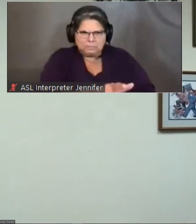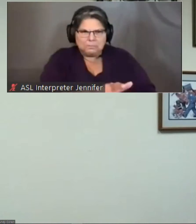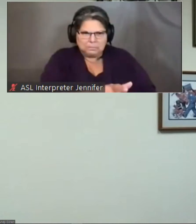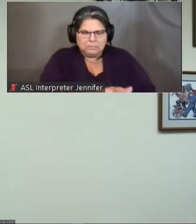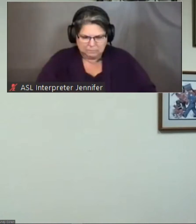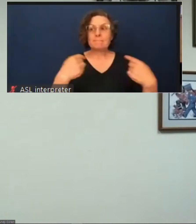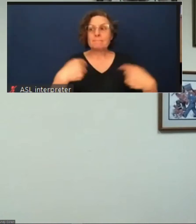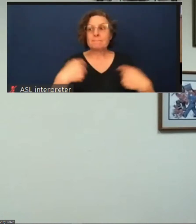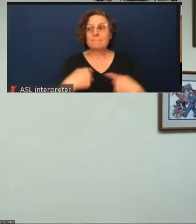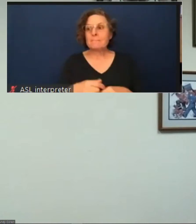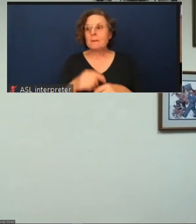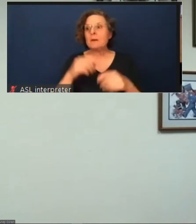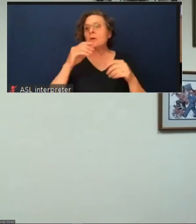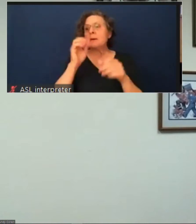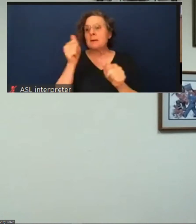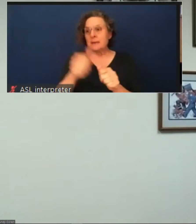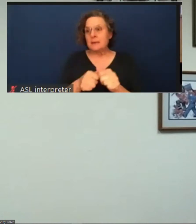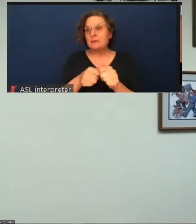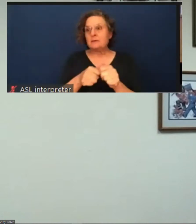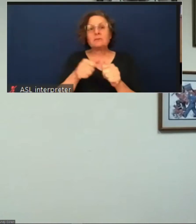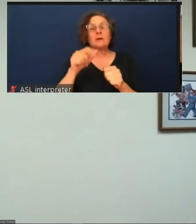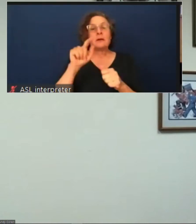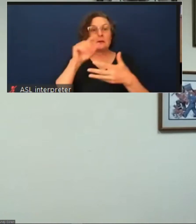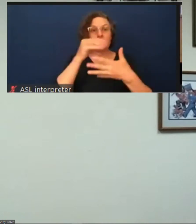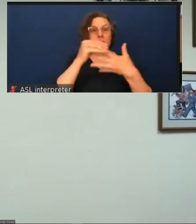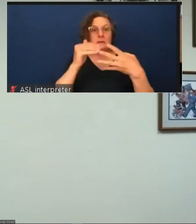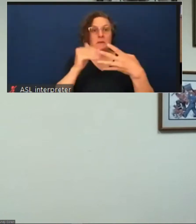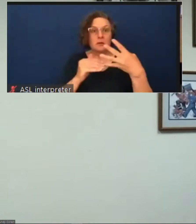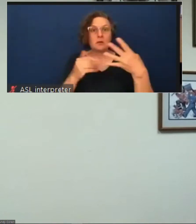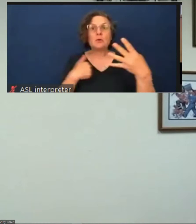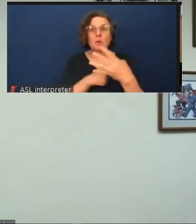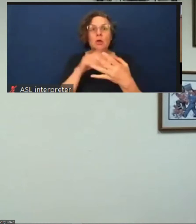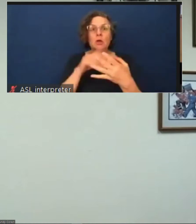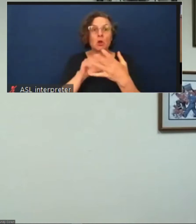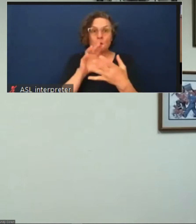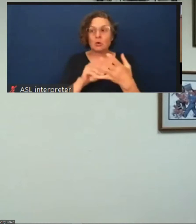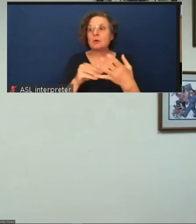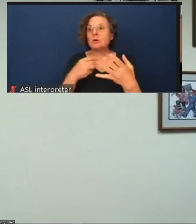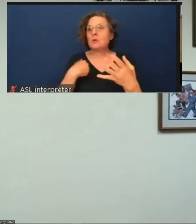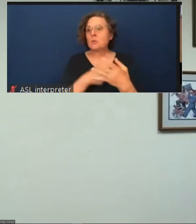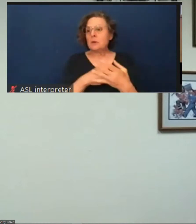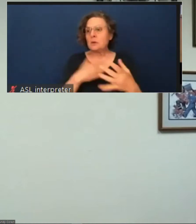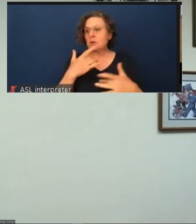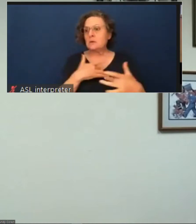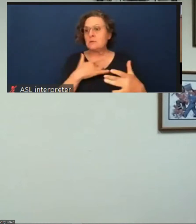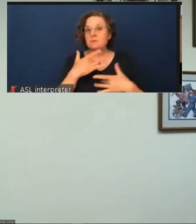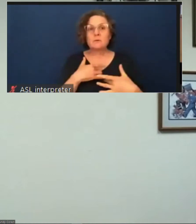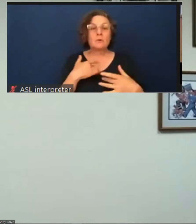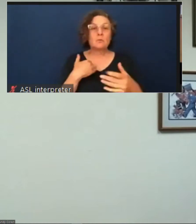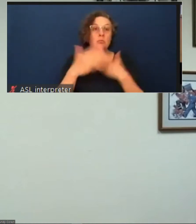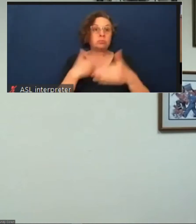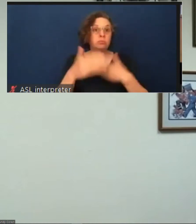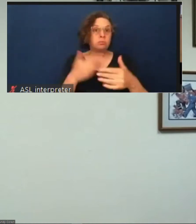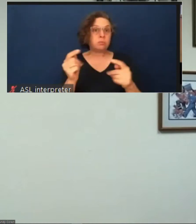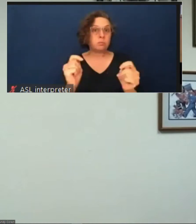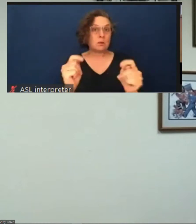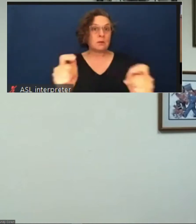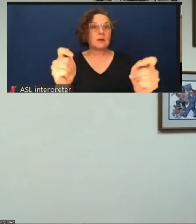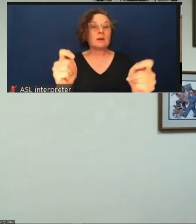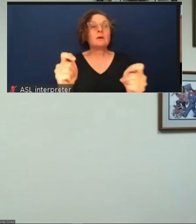we learn. And so it's a little concerning that we're moving that quickly, especially as the East Coast is going through the fourth